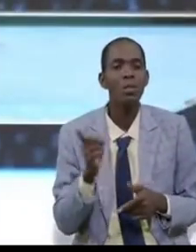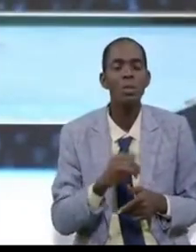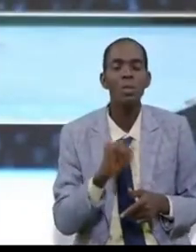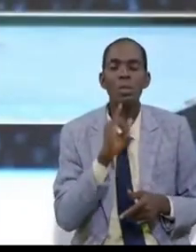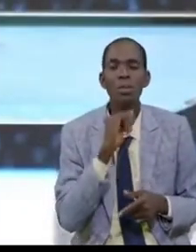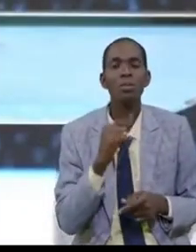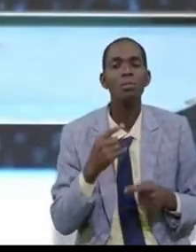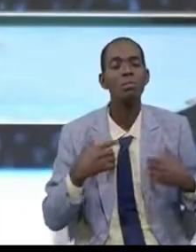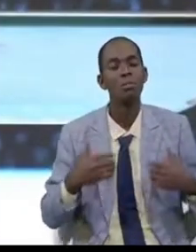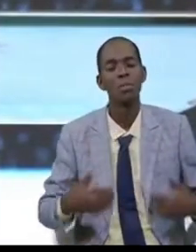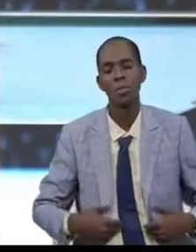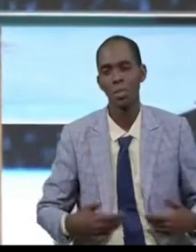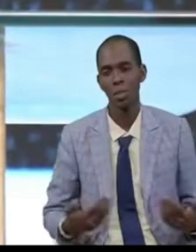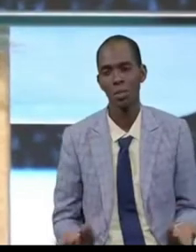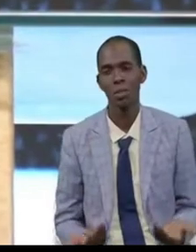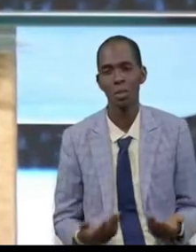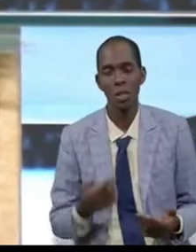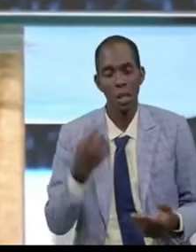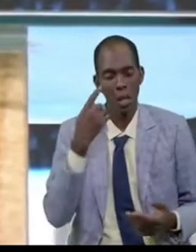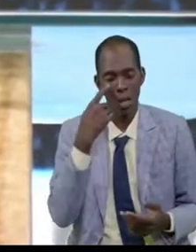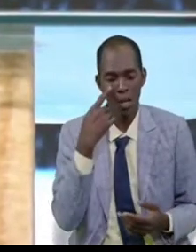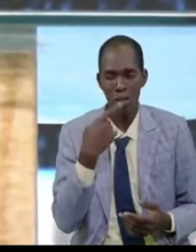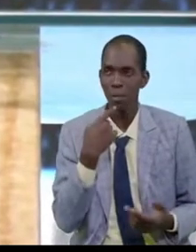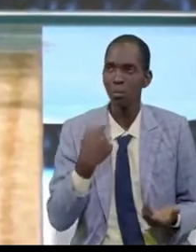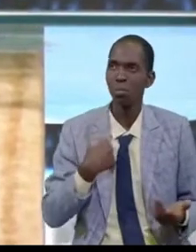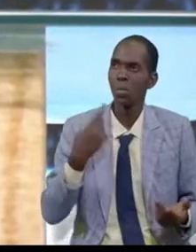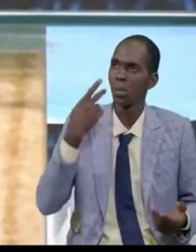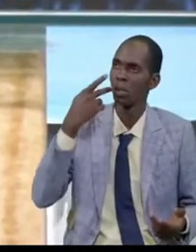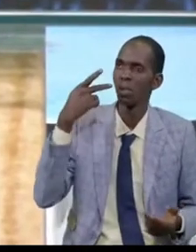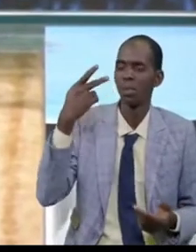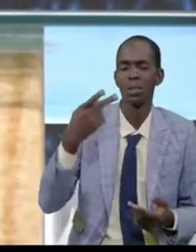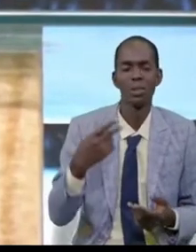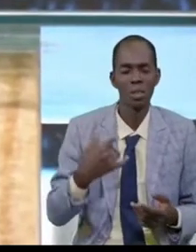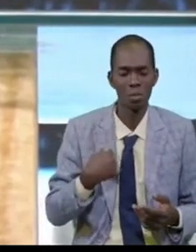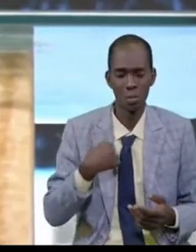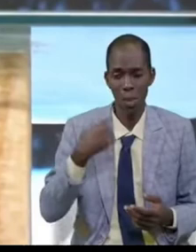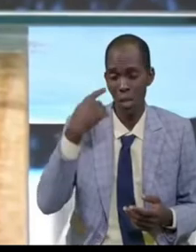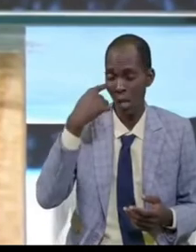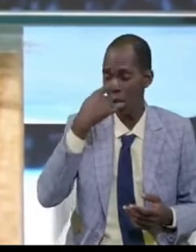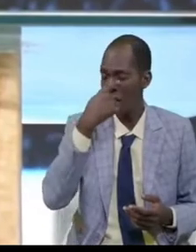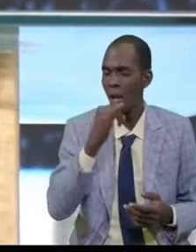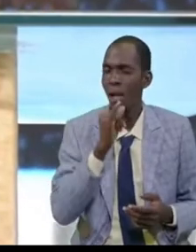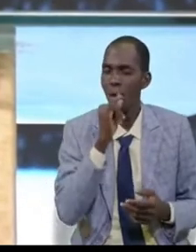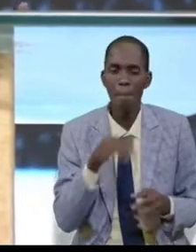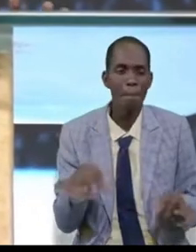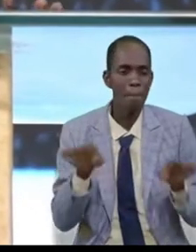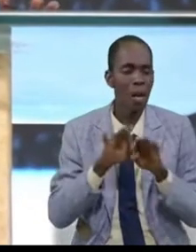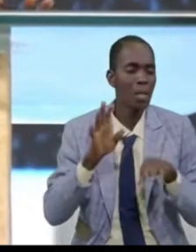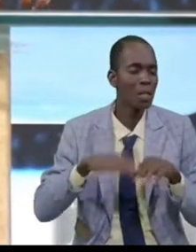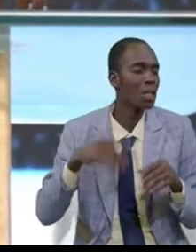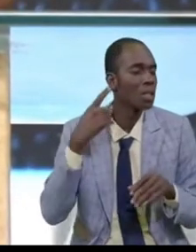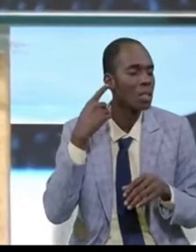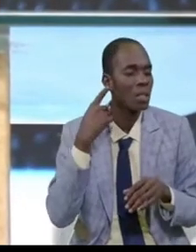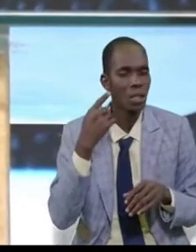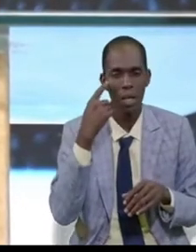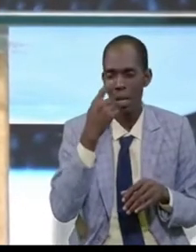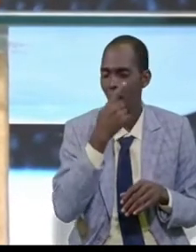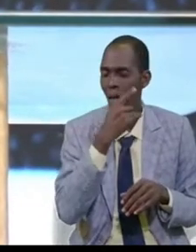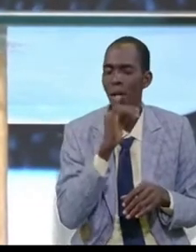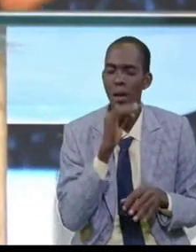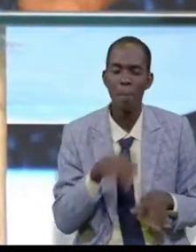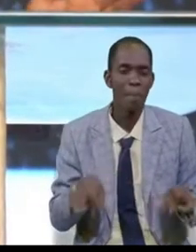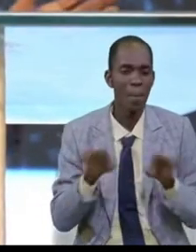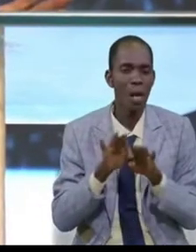can see, and then you feel that the ear is not important, the mouth is not important, where will be the whole